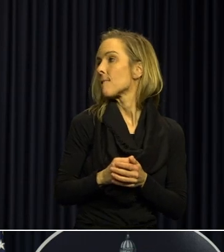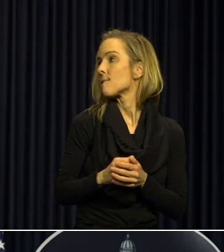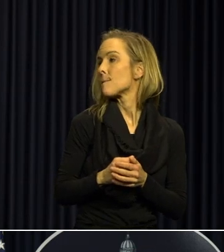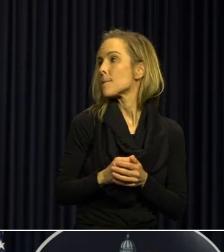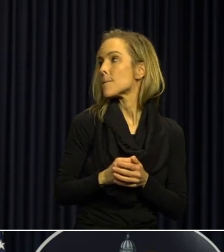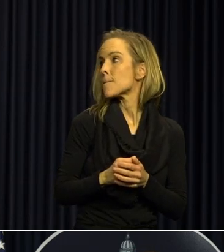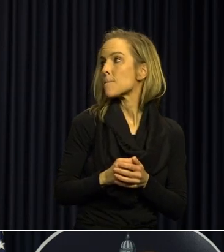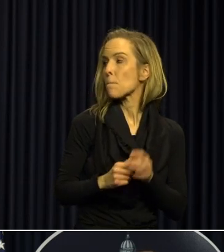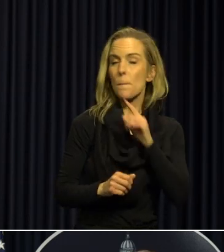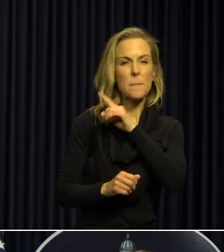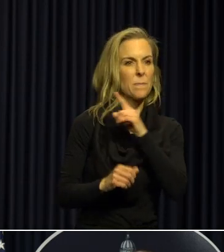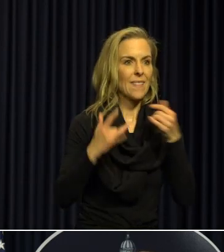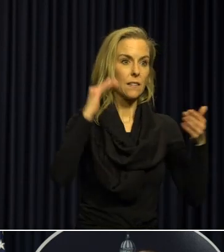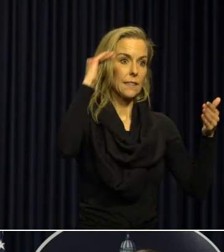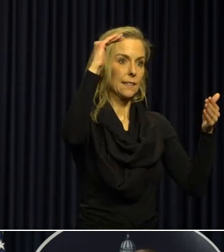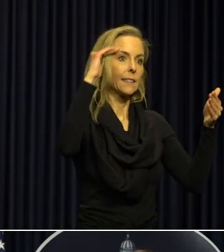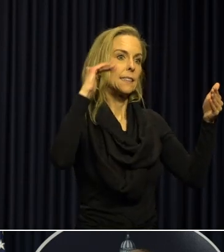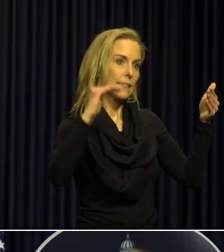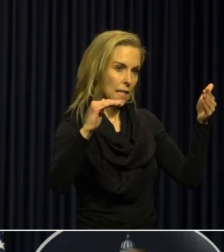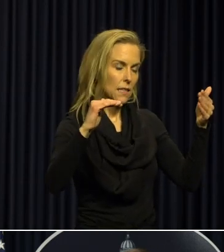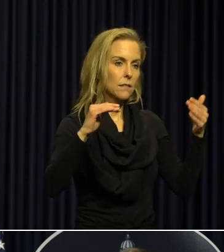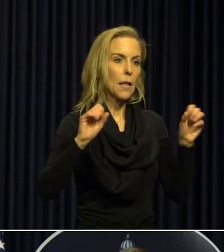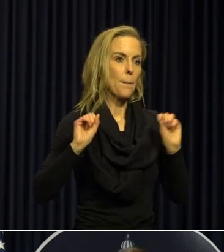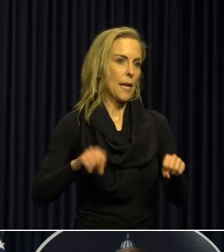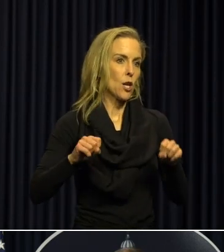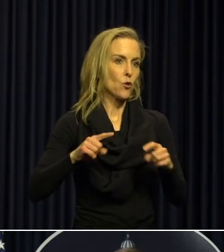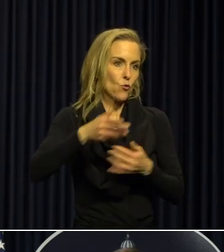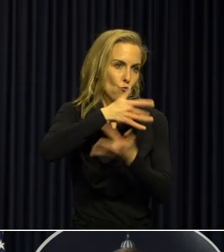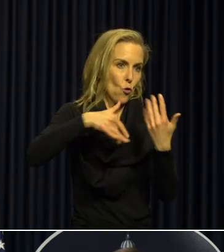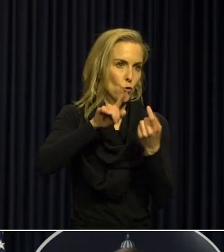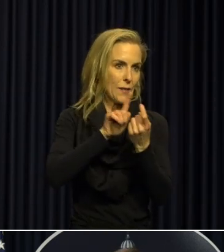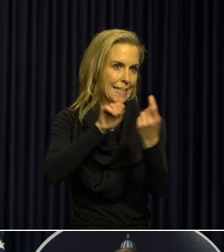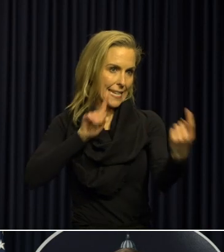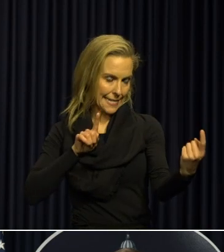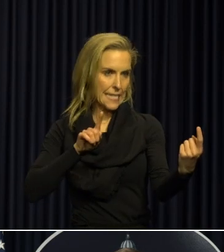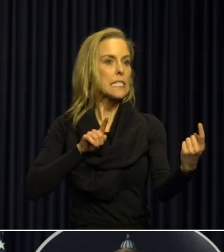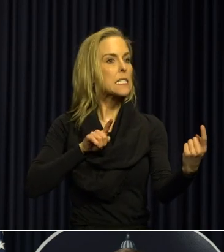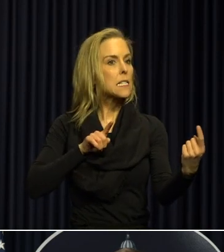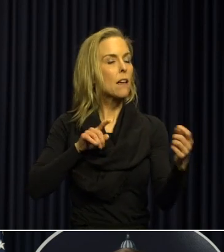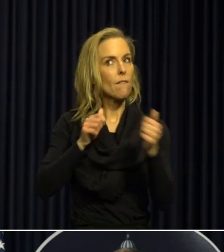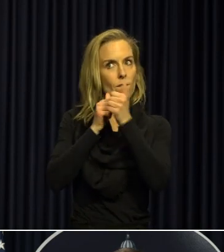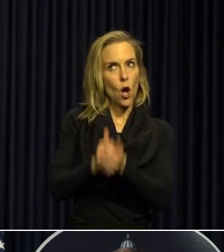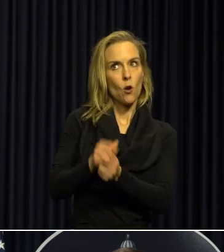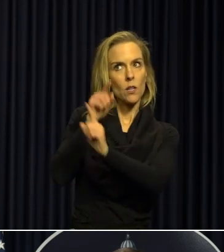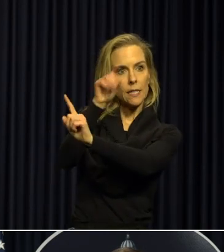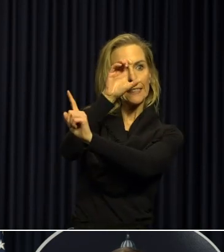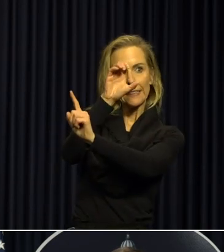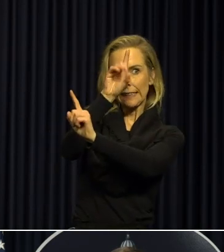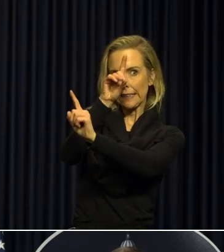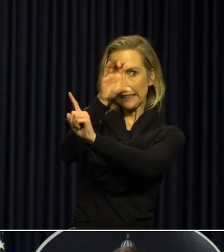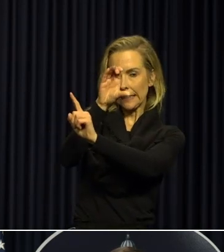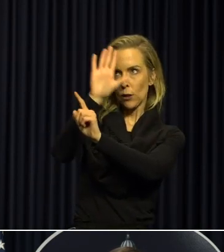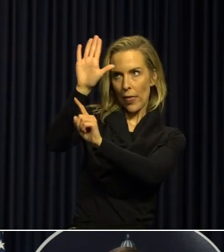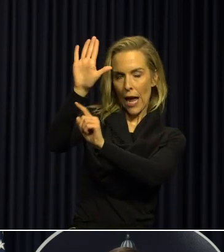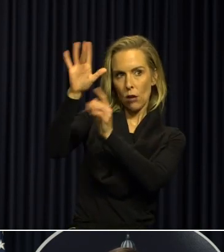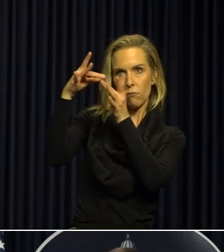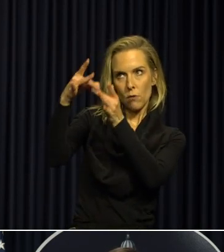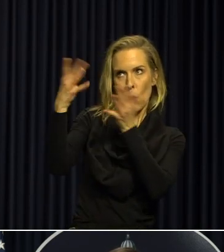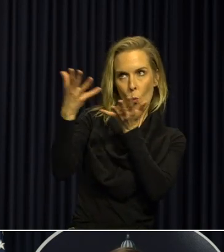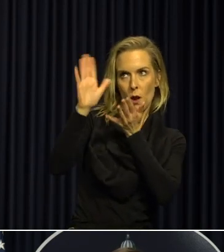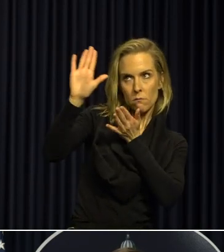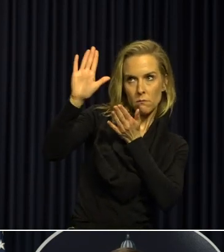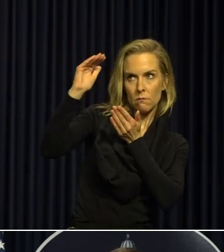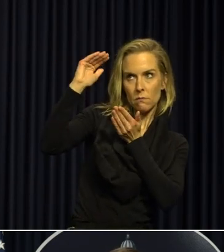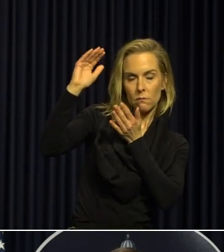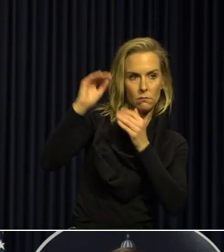All right, this is the ability to social distance and follow CDC guidelines. This is what our Healthy at Work initiative is all about.